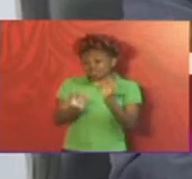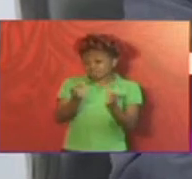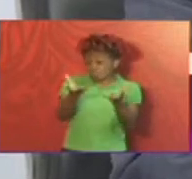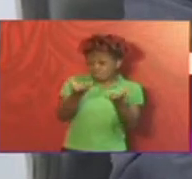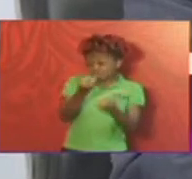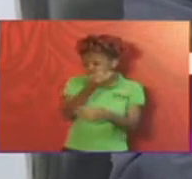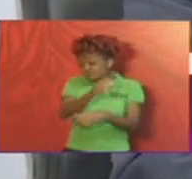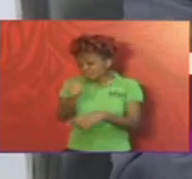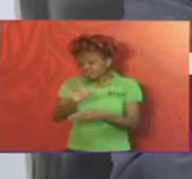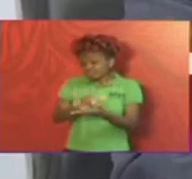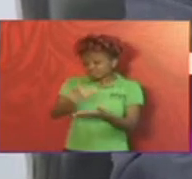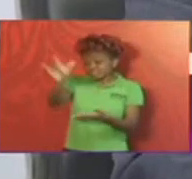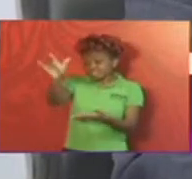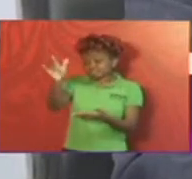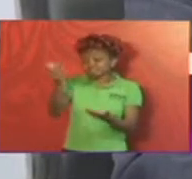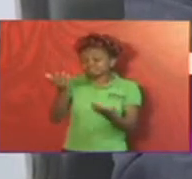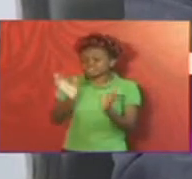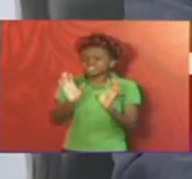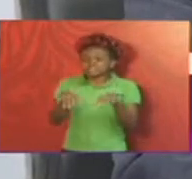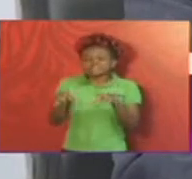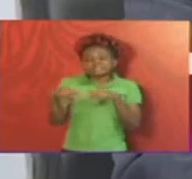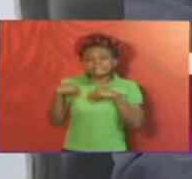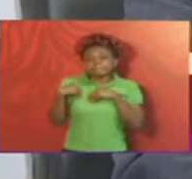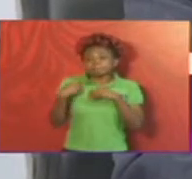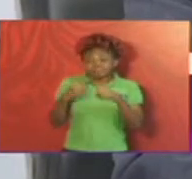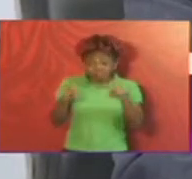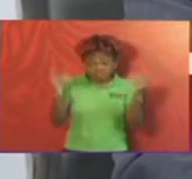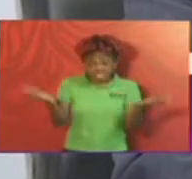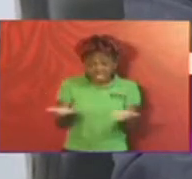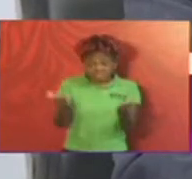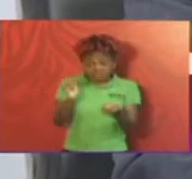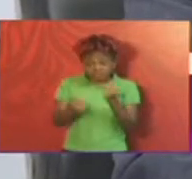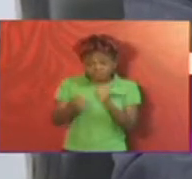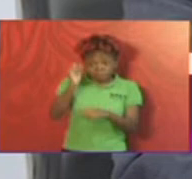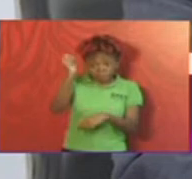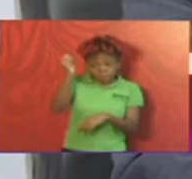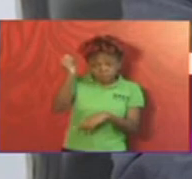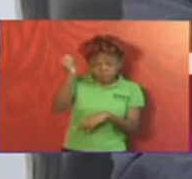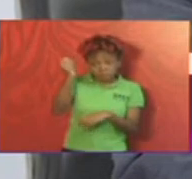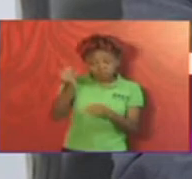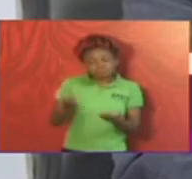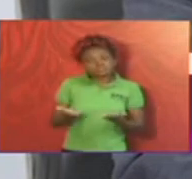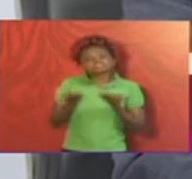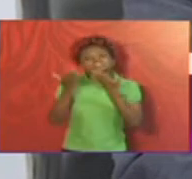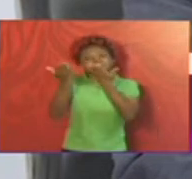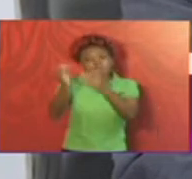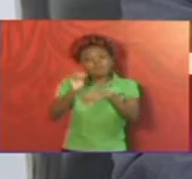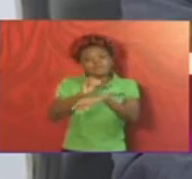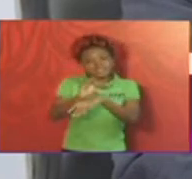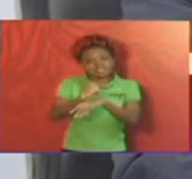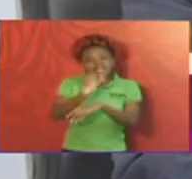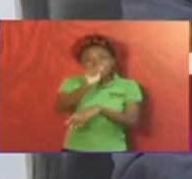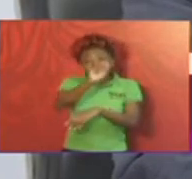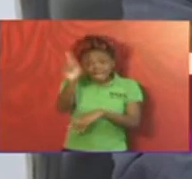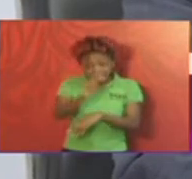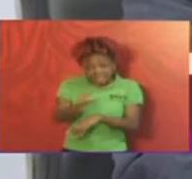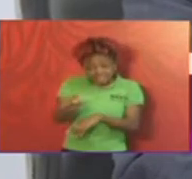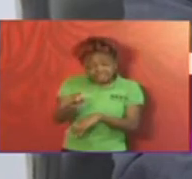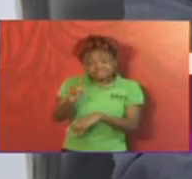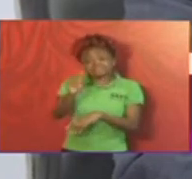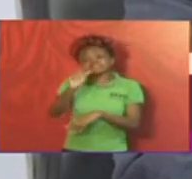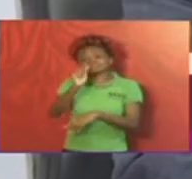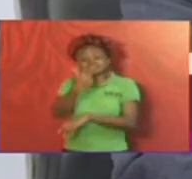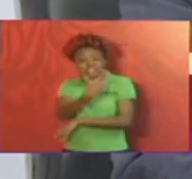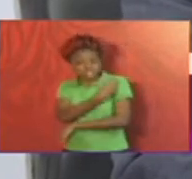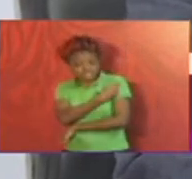vaccines being accepted. But for Trinidad at this point in time, we continue to recommend AstraZeneca followed by AstraZeneca and Pfizer followed by Pfizer.